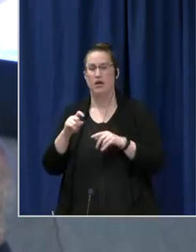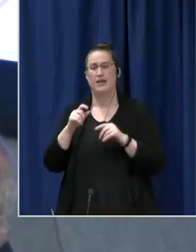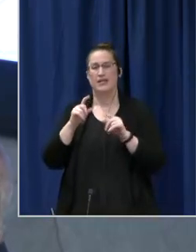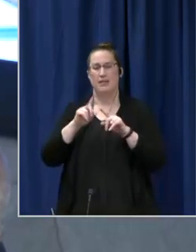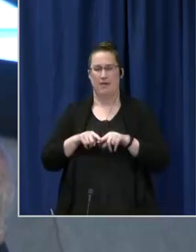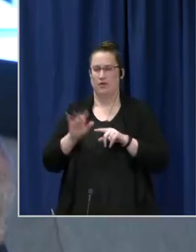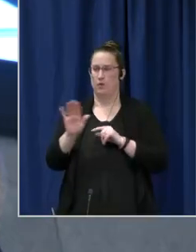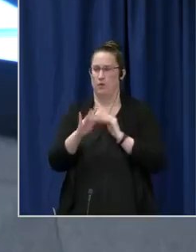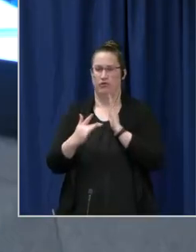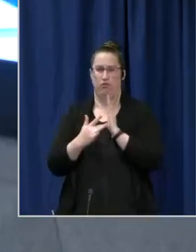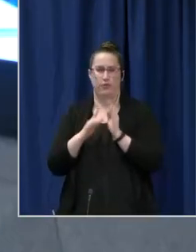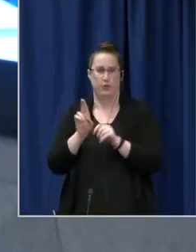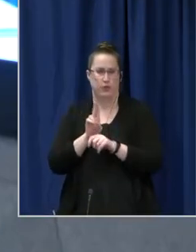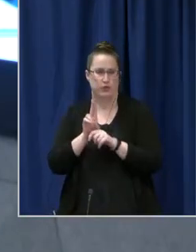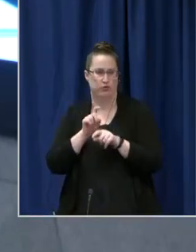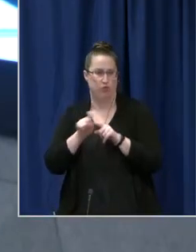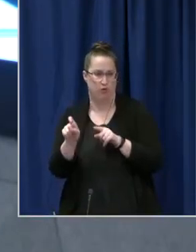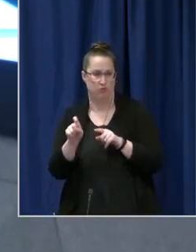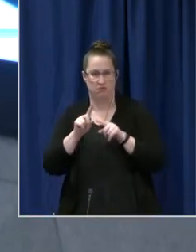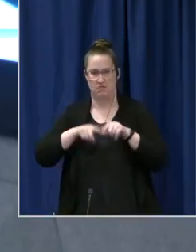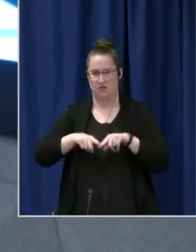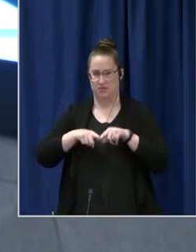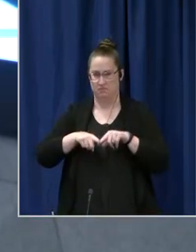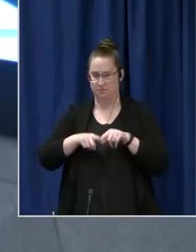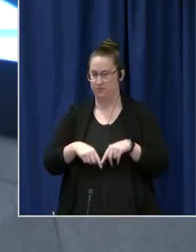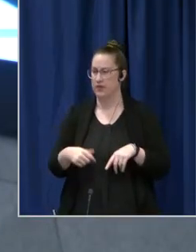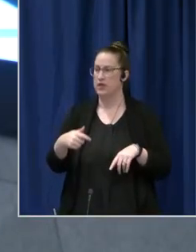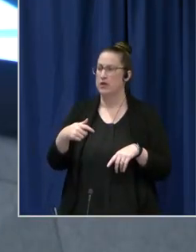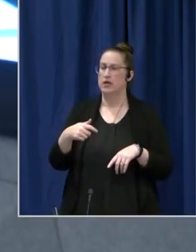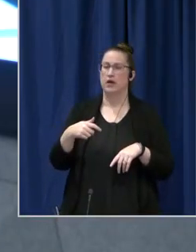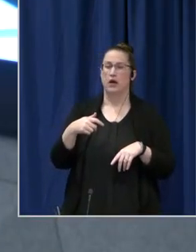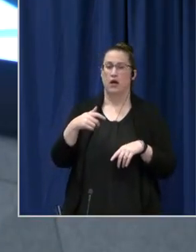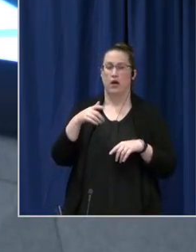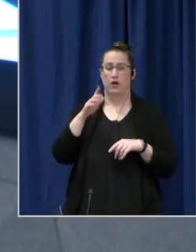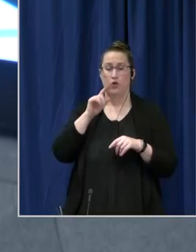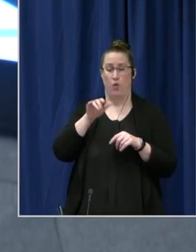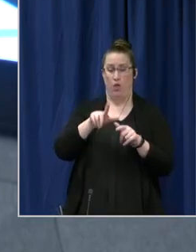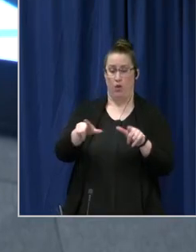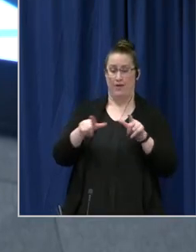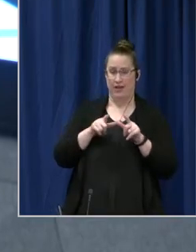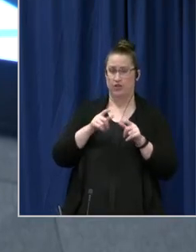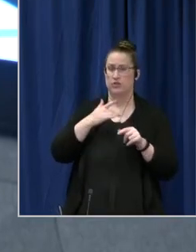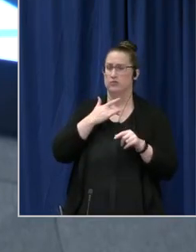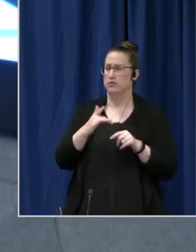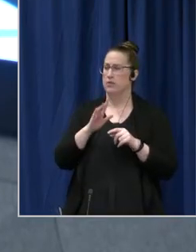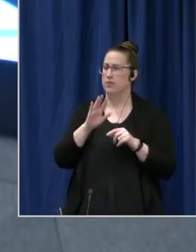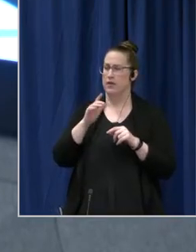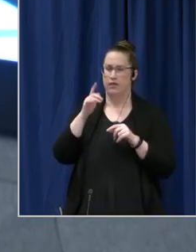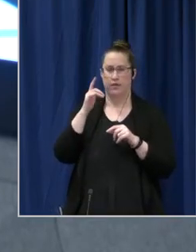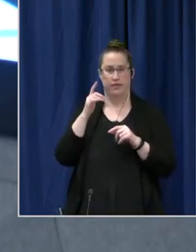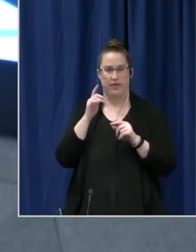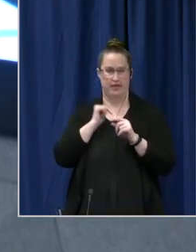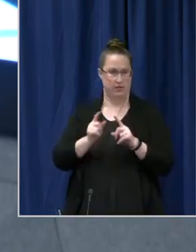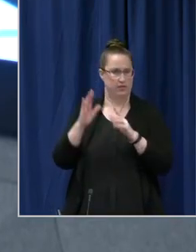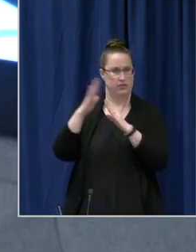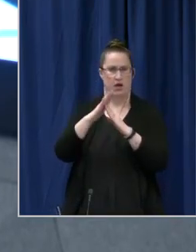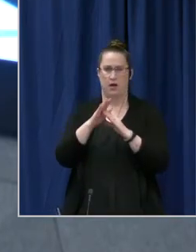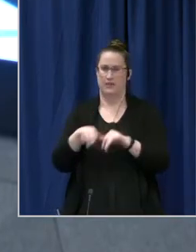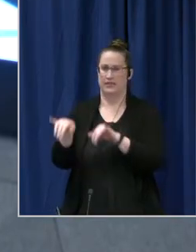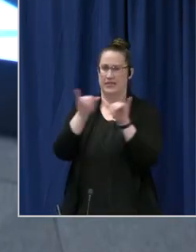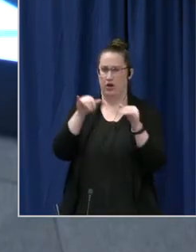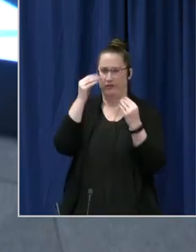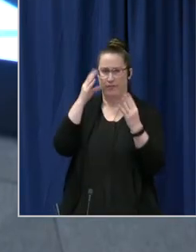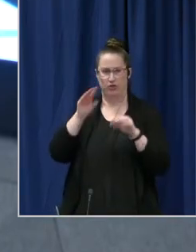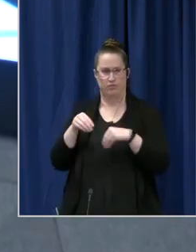technology that you're using to call 911. Dispatchable location is considered to be the gold standard of location information that